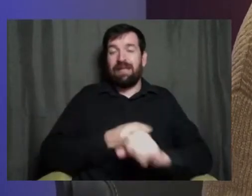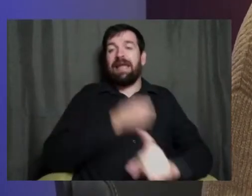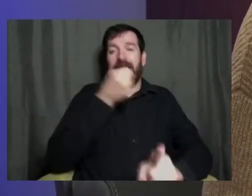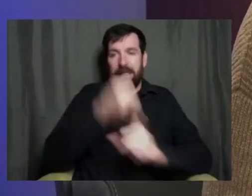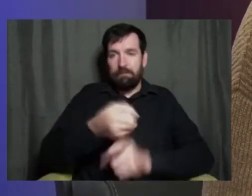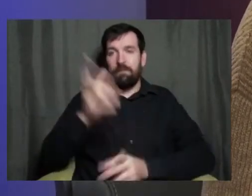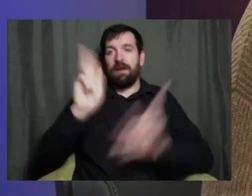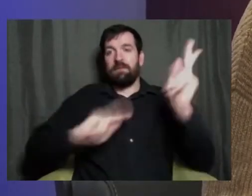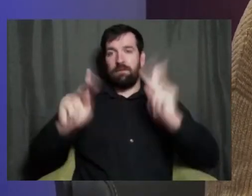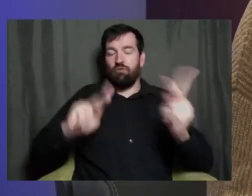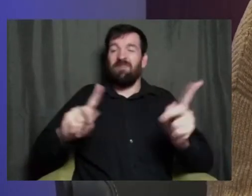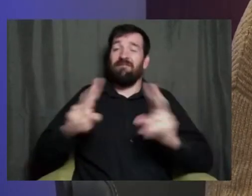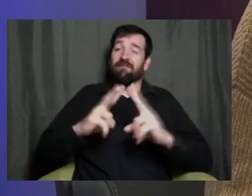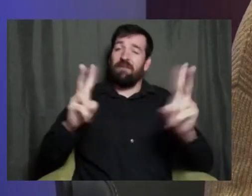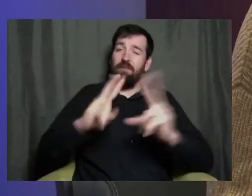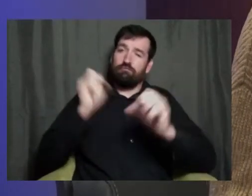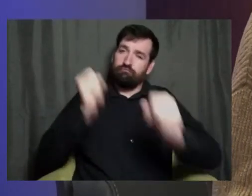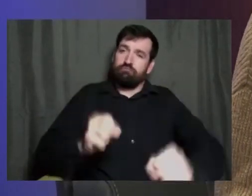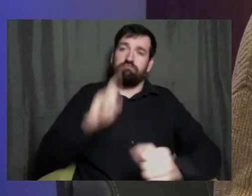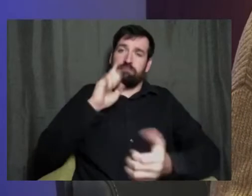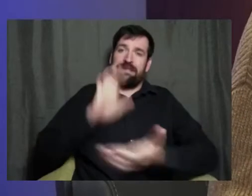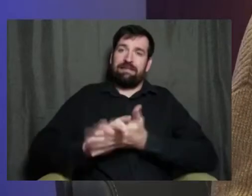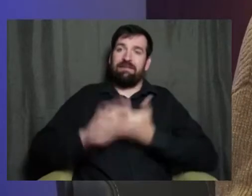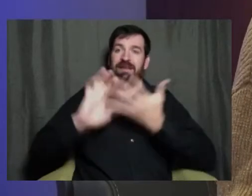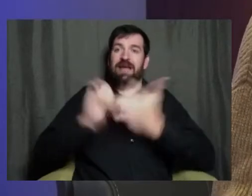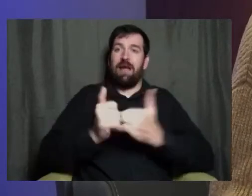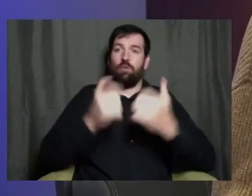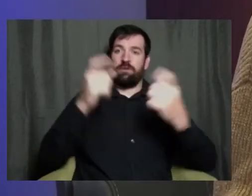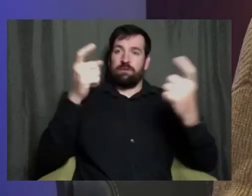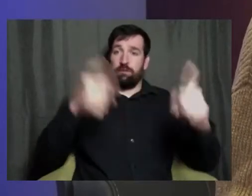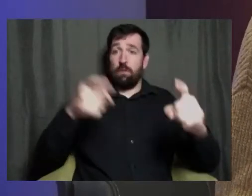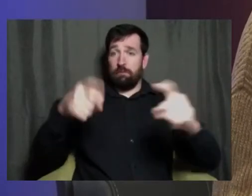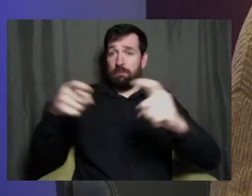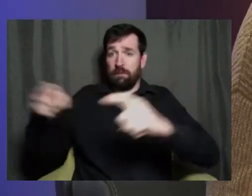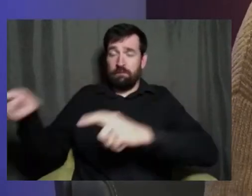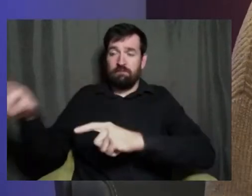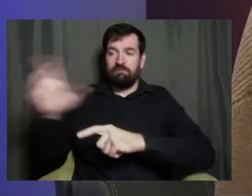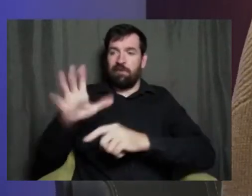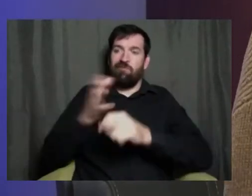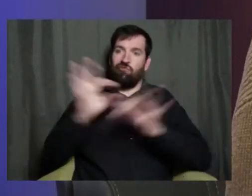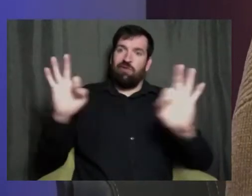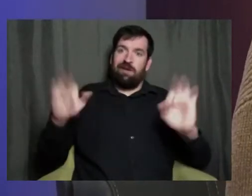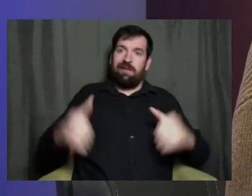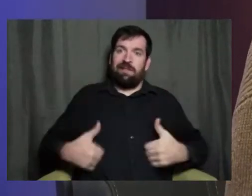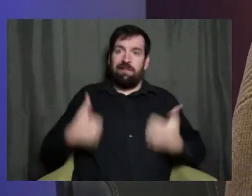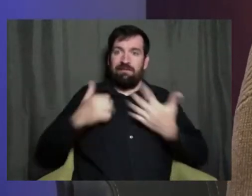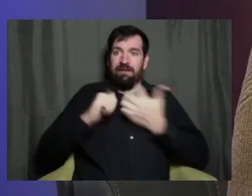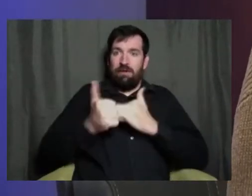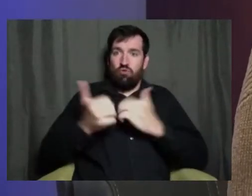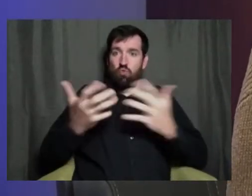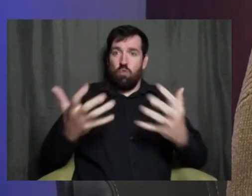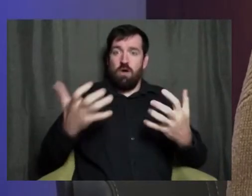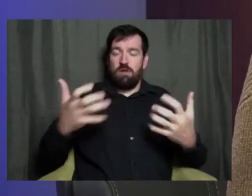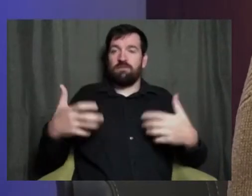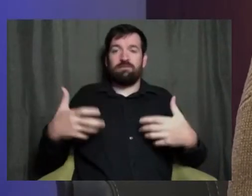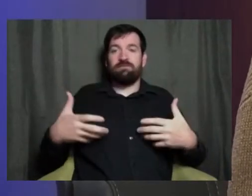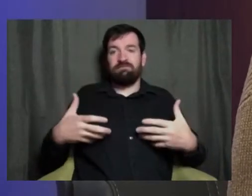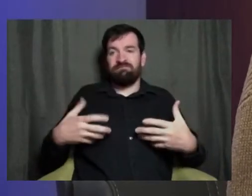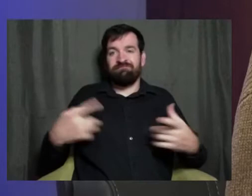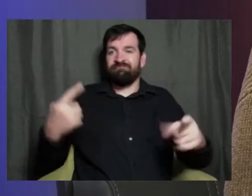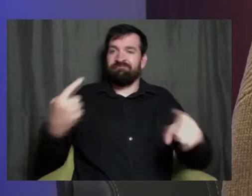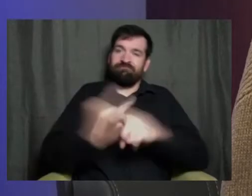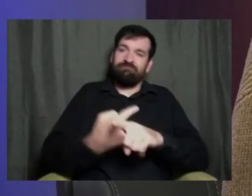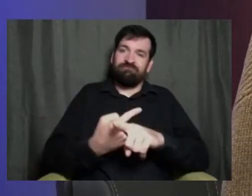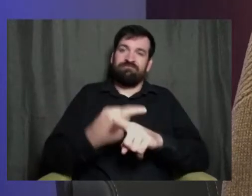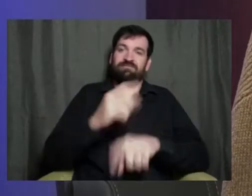firm beliefs about how things are supposed to be and their ability to be free and live the way they want to live, that don't reconcile with their employment. And some people are